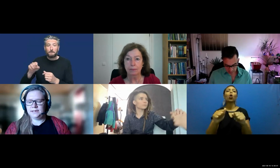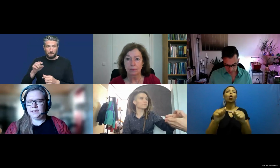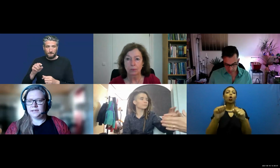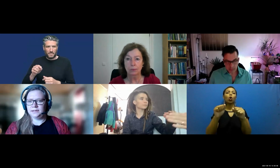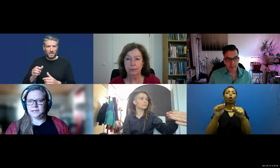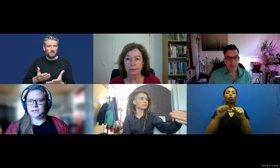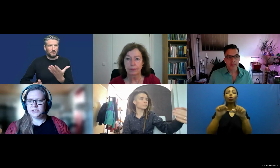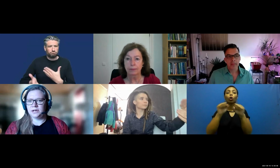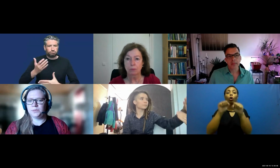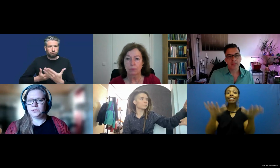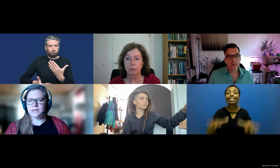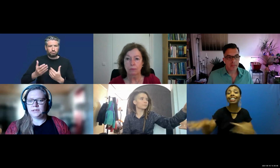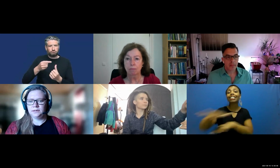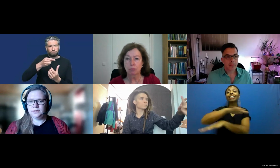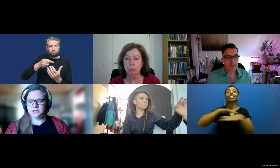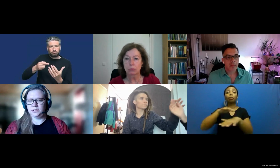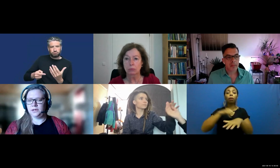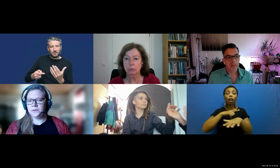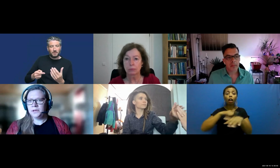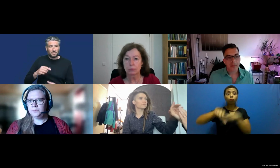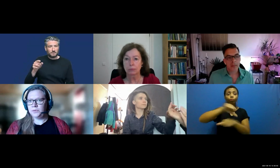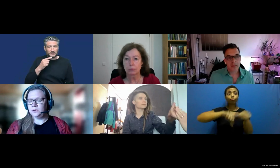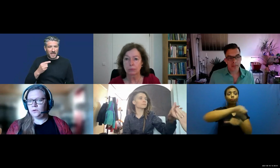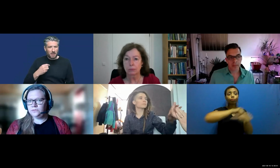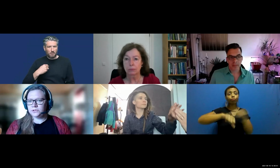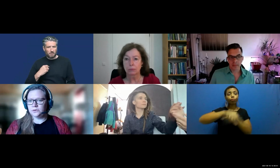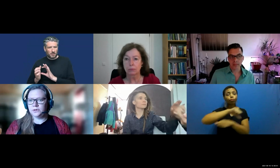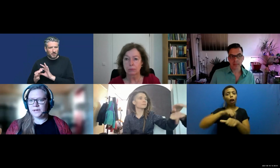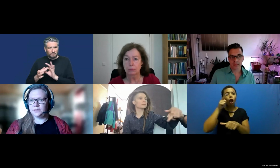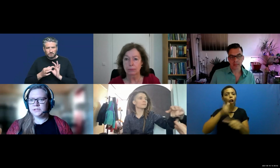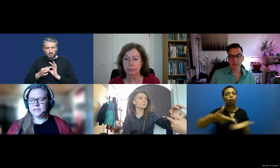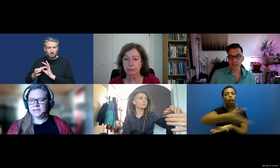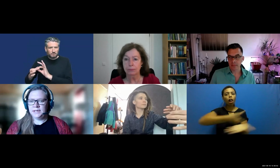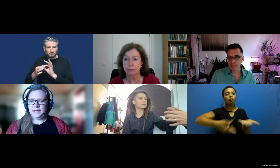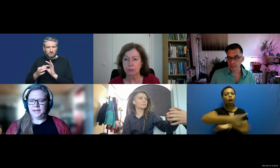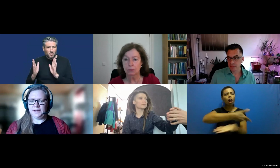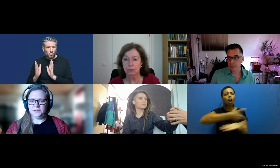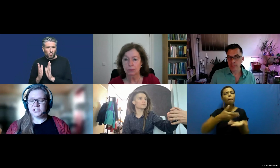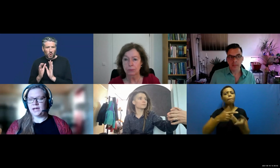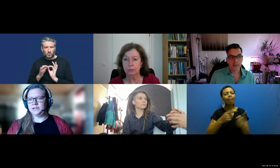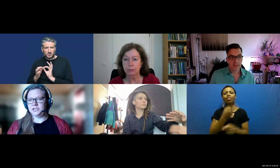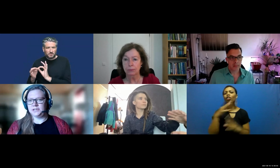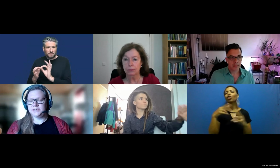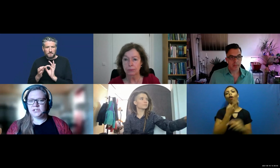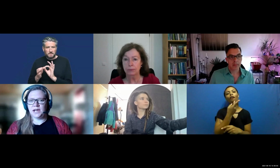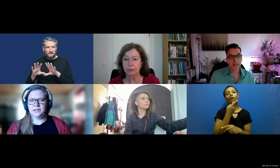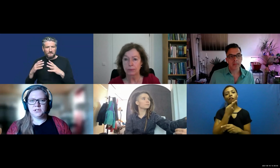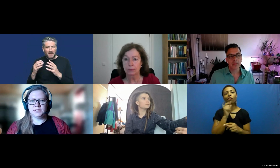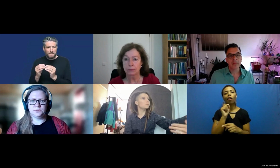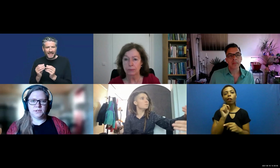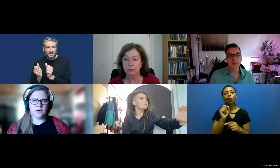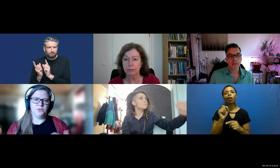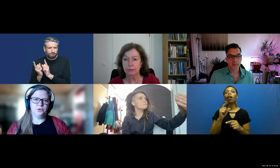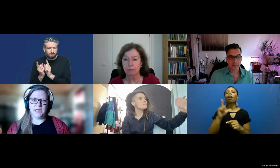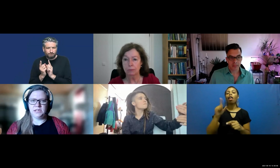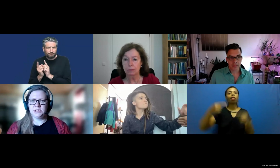closeness that they share between each other, but they also talk about challenges